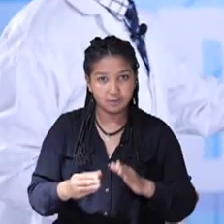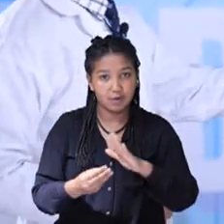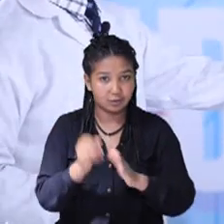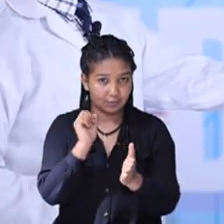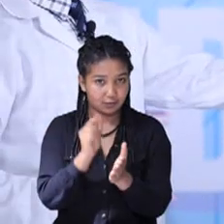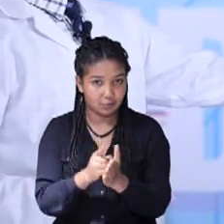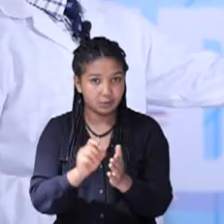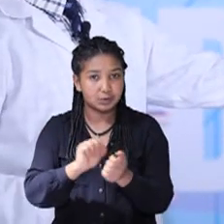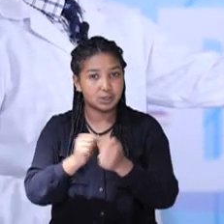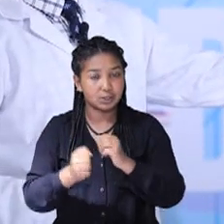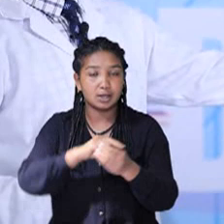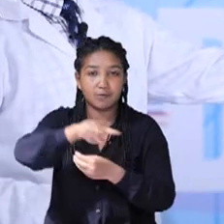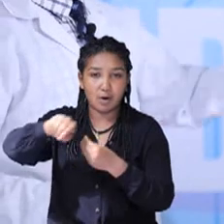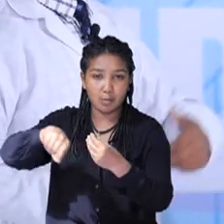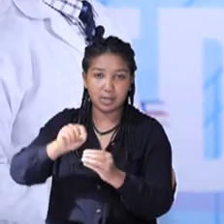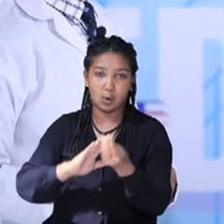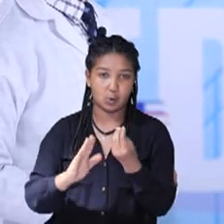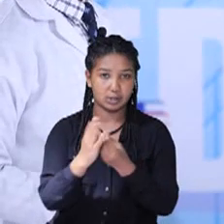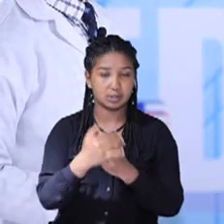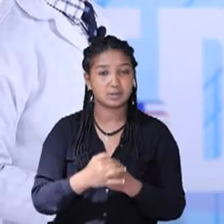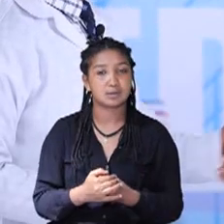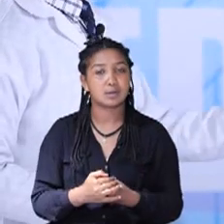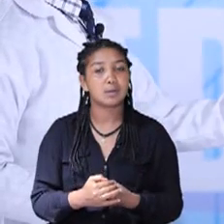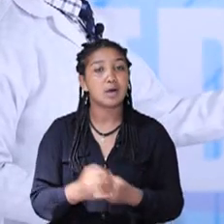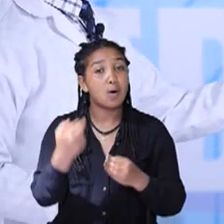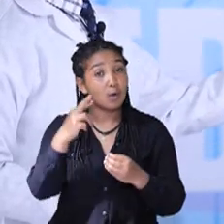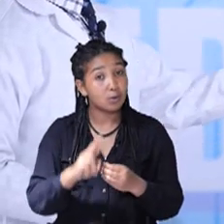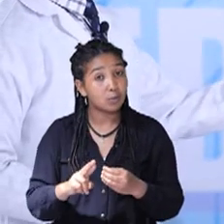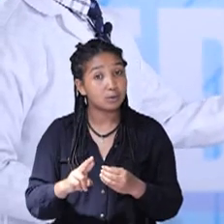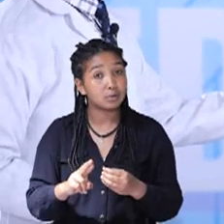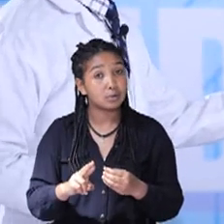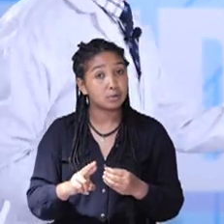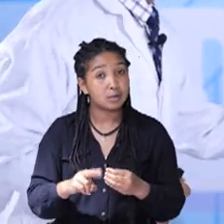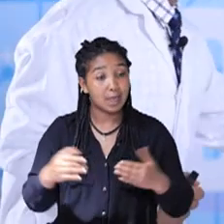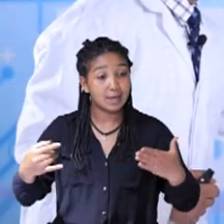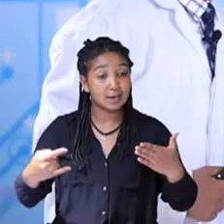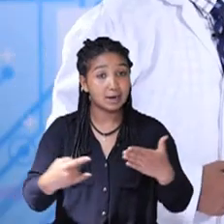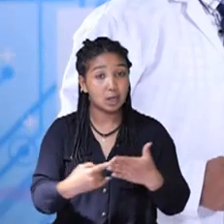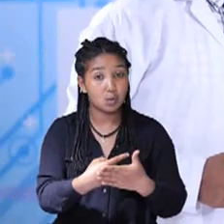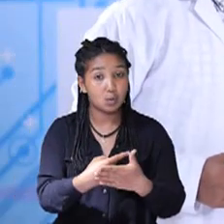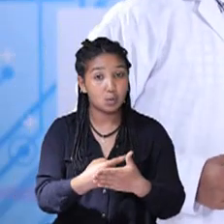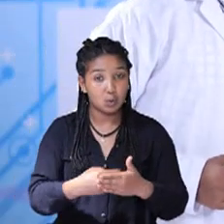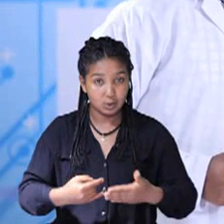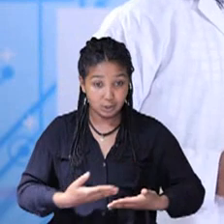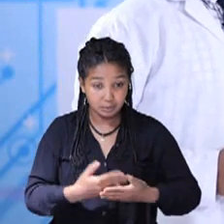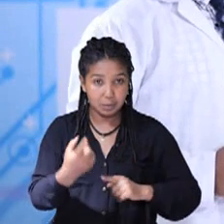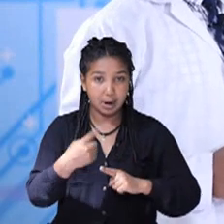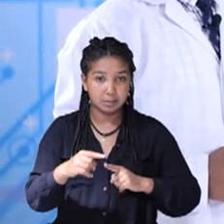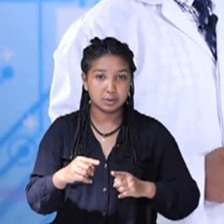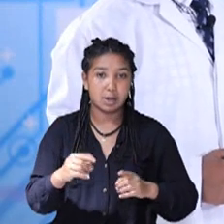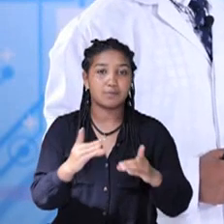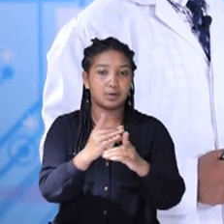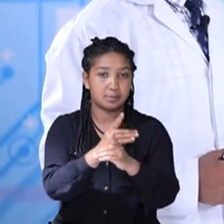such as change in environmental conditions, or when a new niche becomes available.